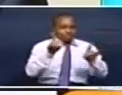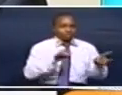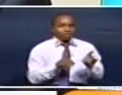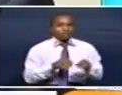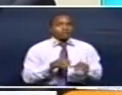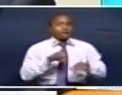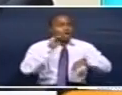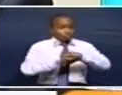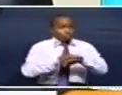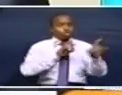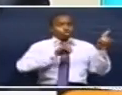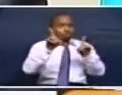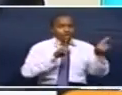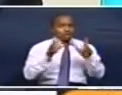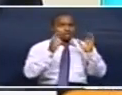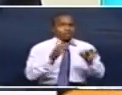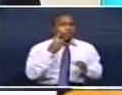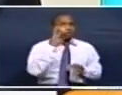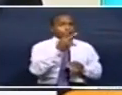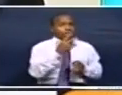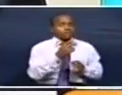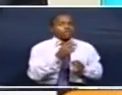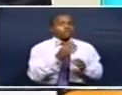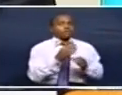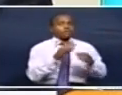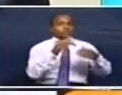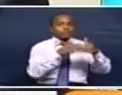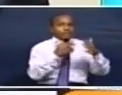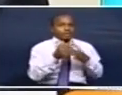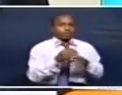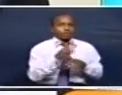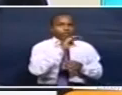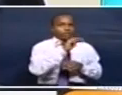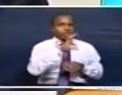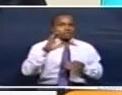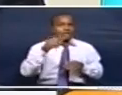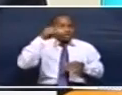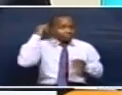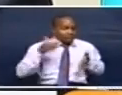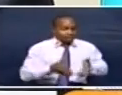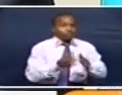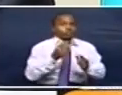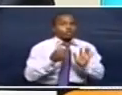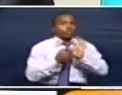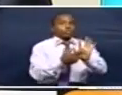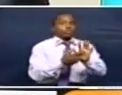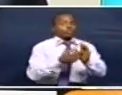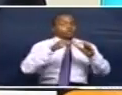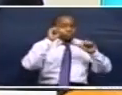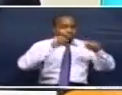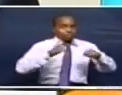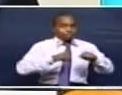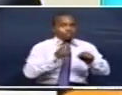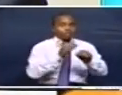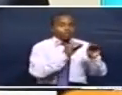a proper journey. If you look at the symbol of Mandelo Chap Chap, it's a tarmac road to show that it is possible to move from here to where